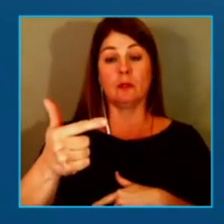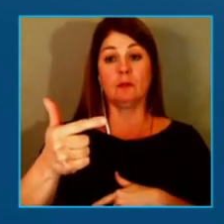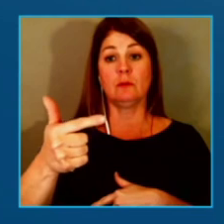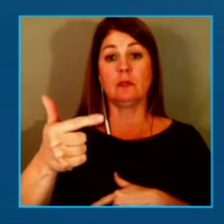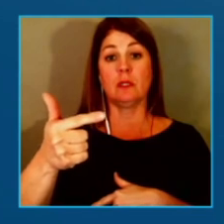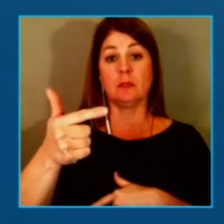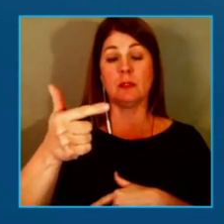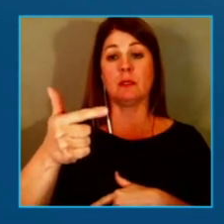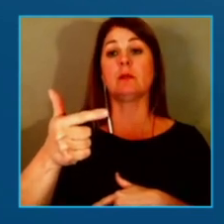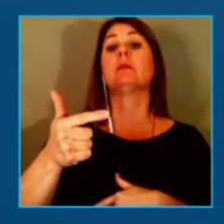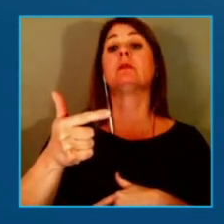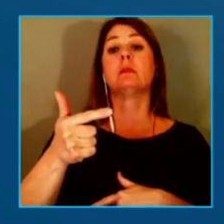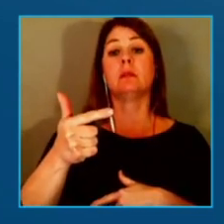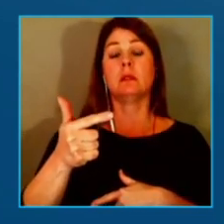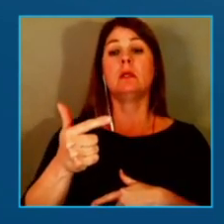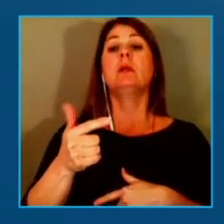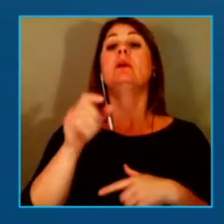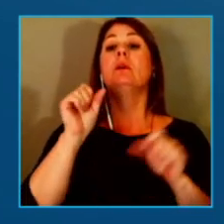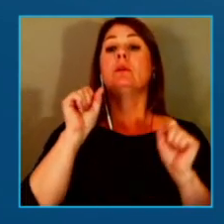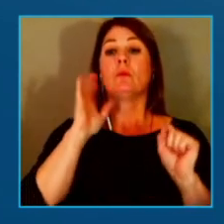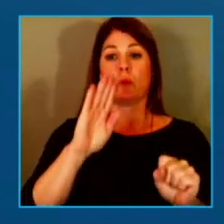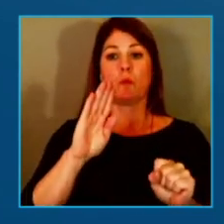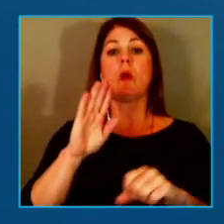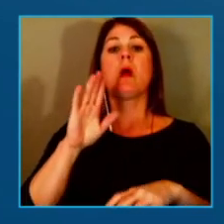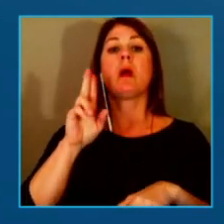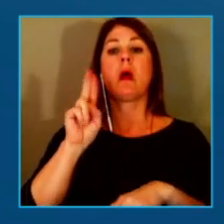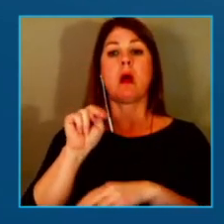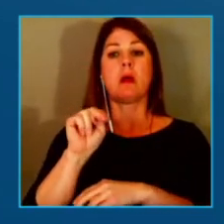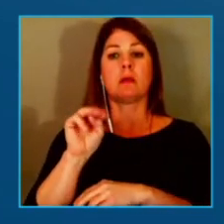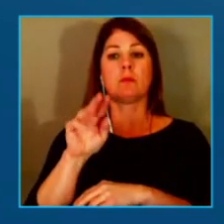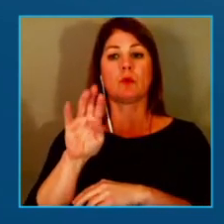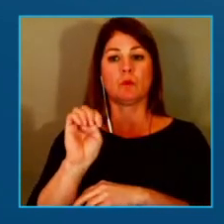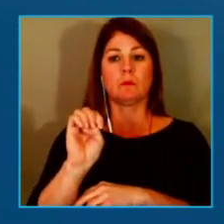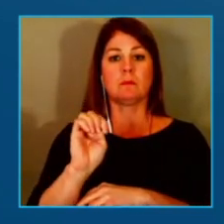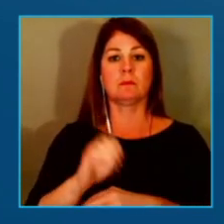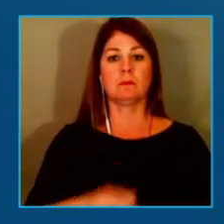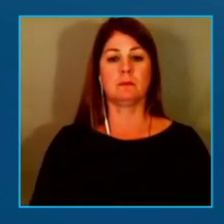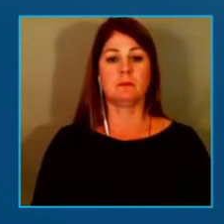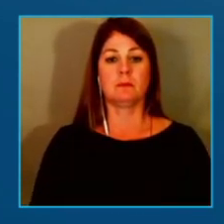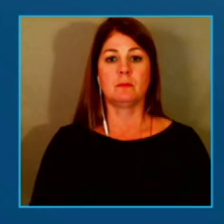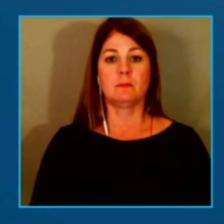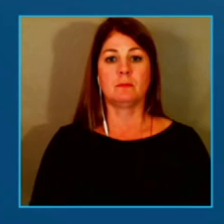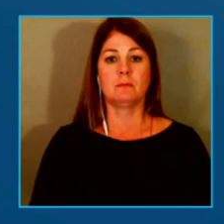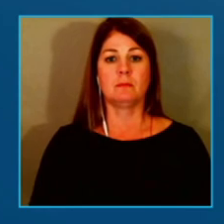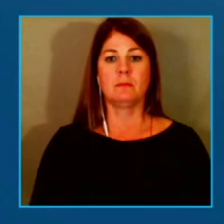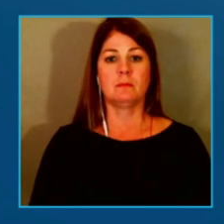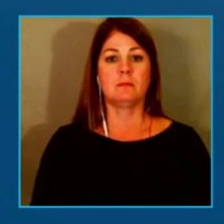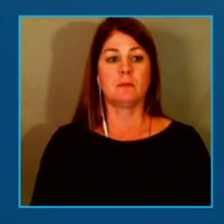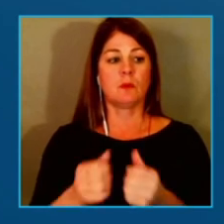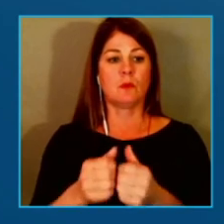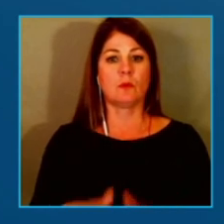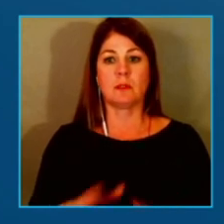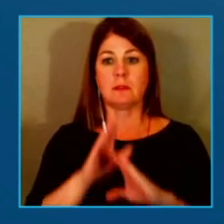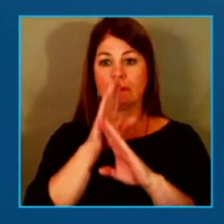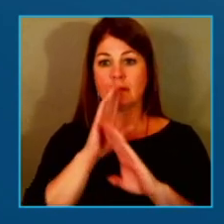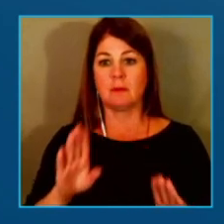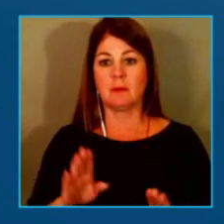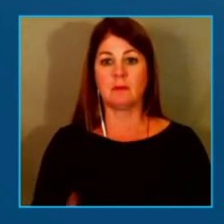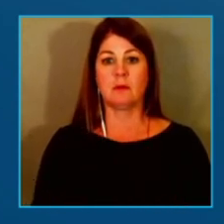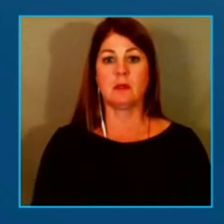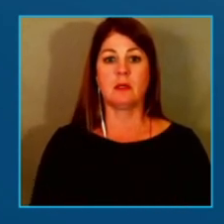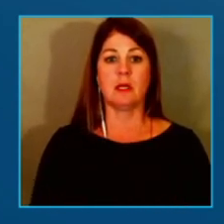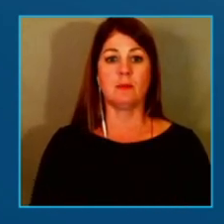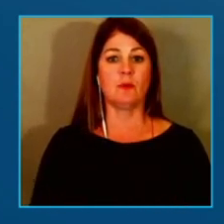announced and unmuted. We will do our best to call on everyone in the order that you seek